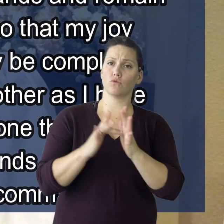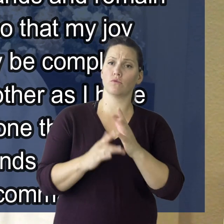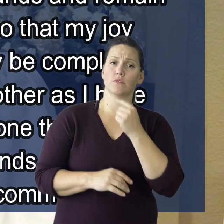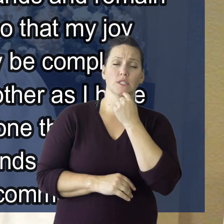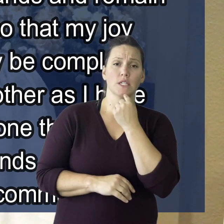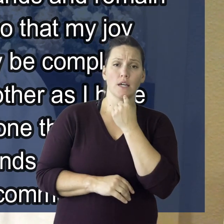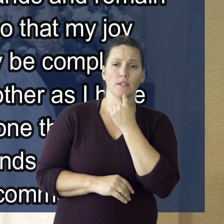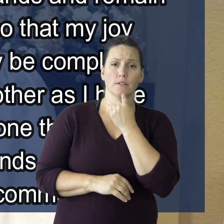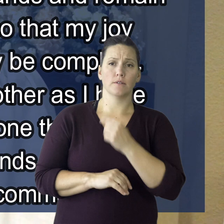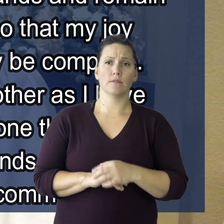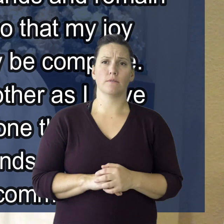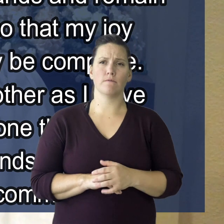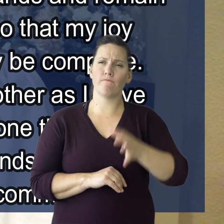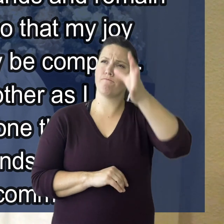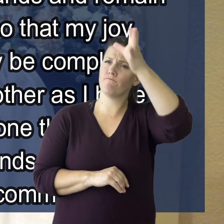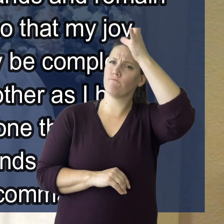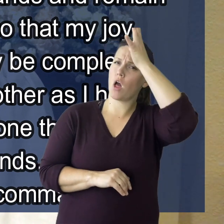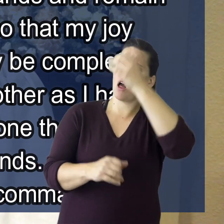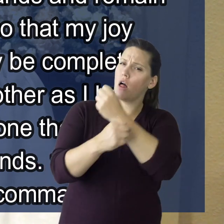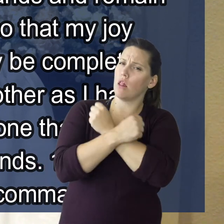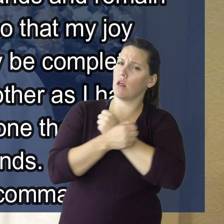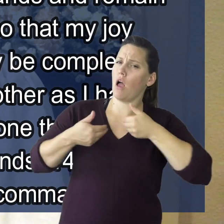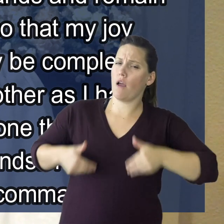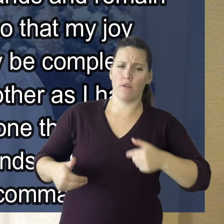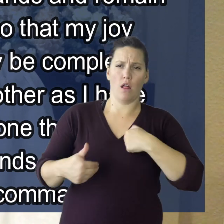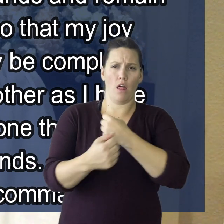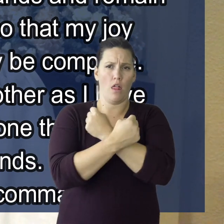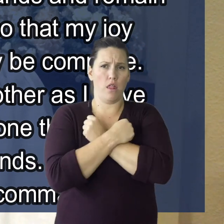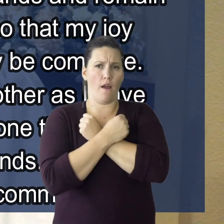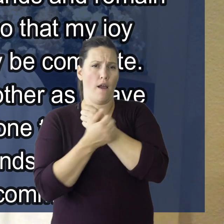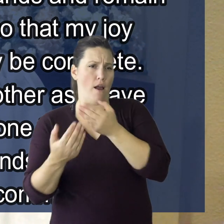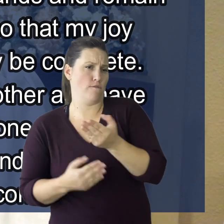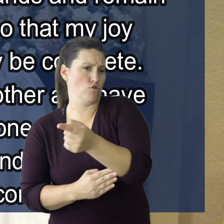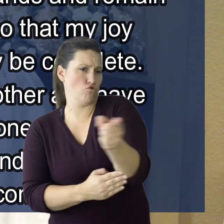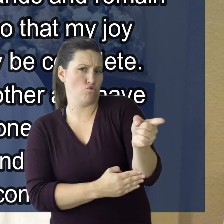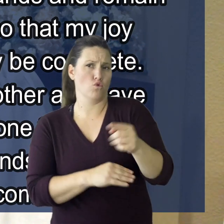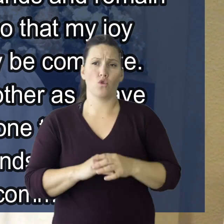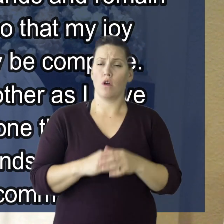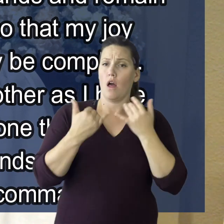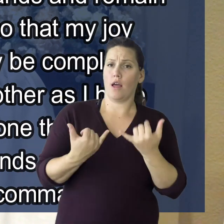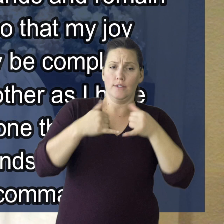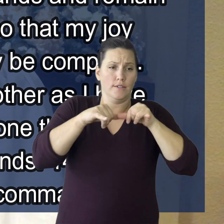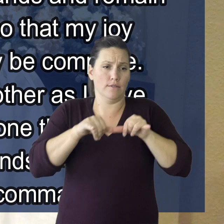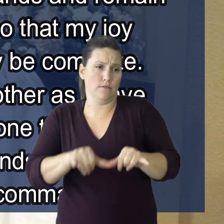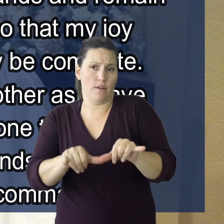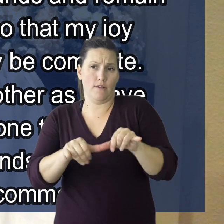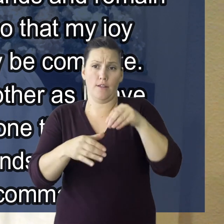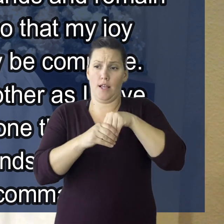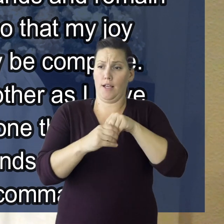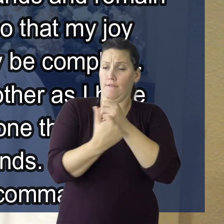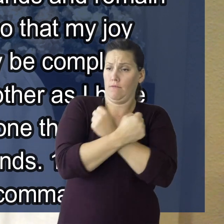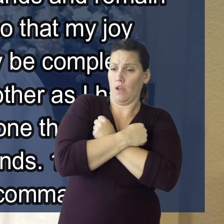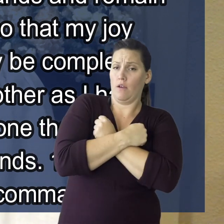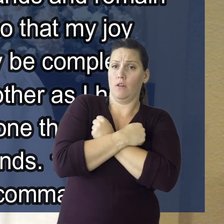Jesus said, "As the Father has loved me, so I have loved you. Now remain in